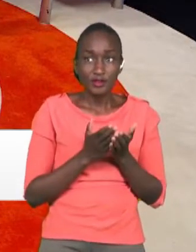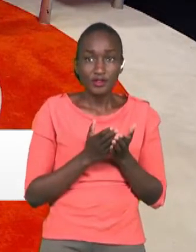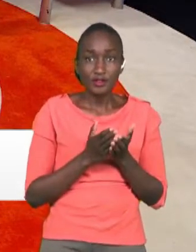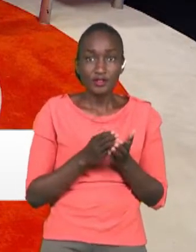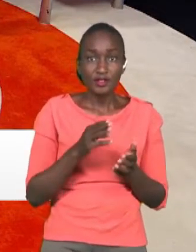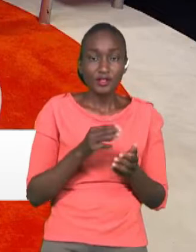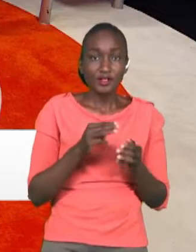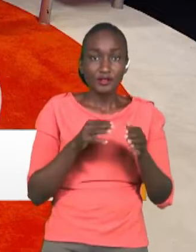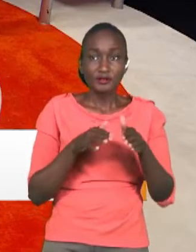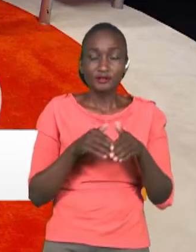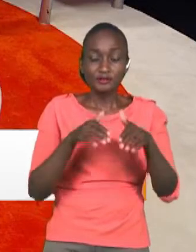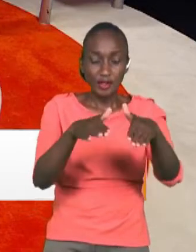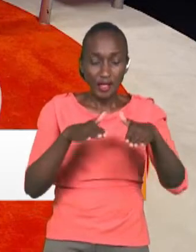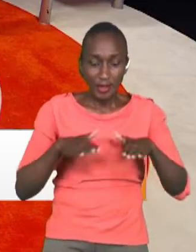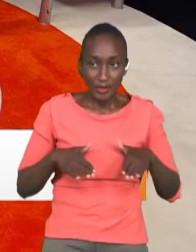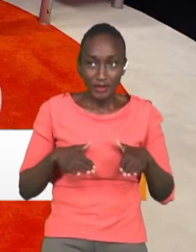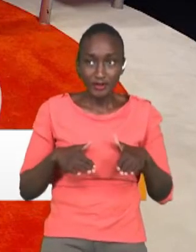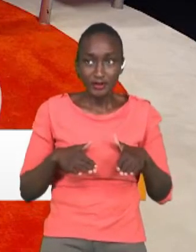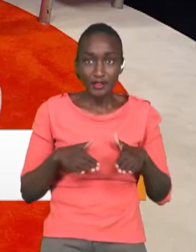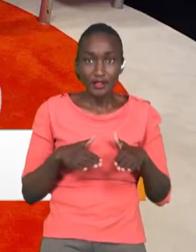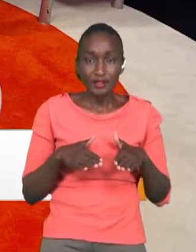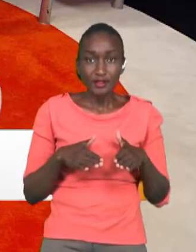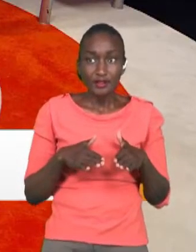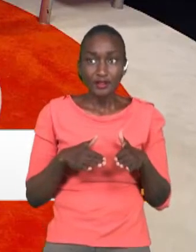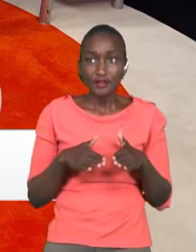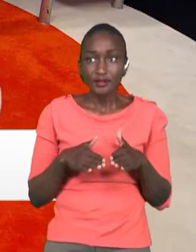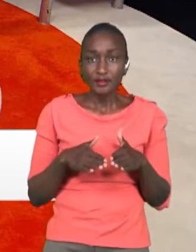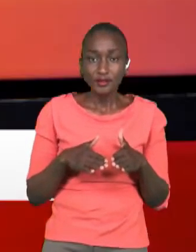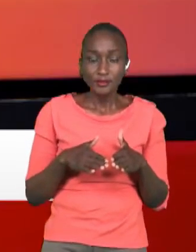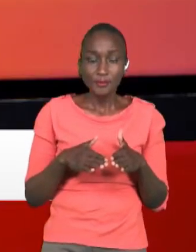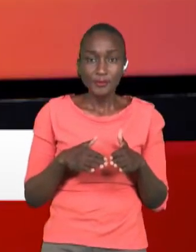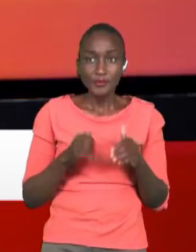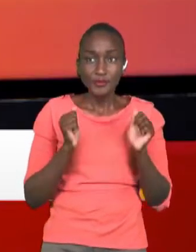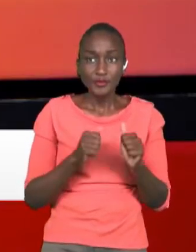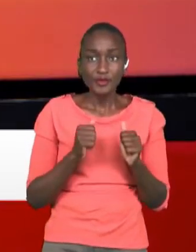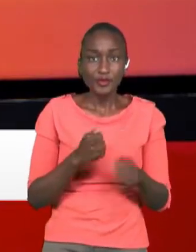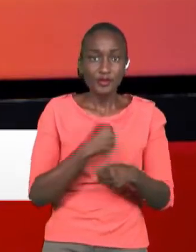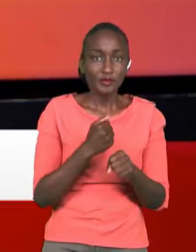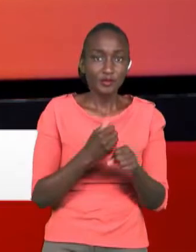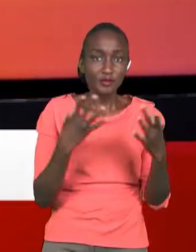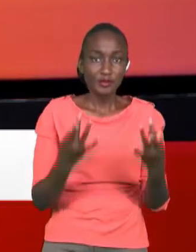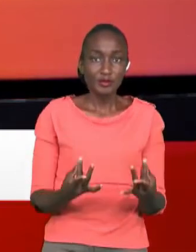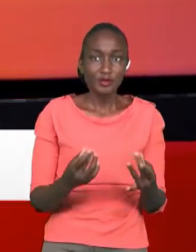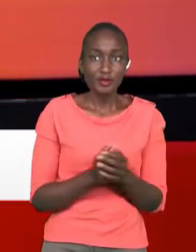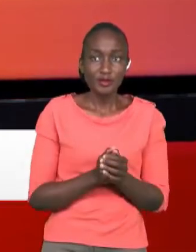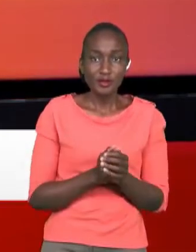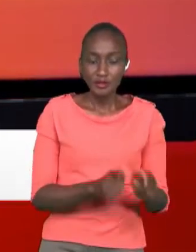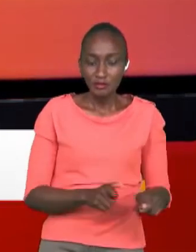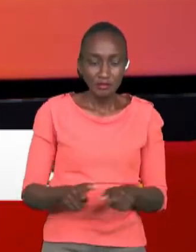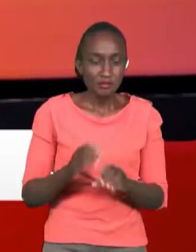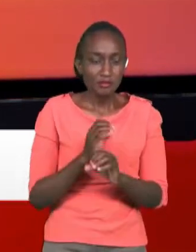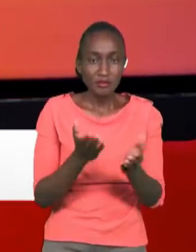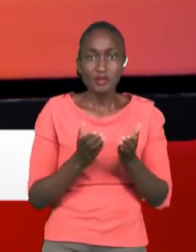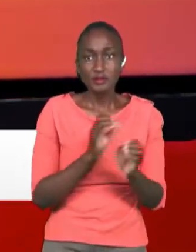could use your bed sheet, you could use a nice, comfortable blanket, and you can perform yoga. You don't even need shoes. In fact, I